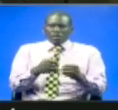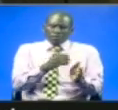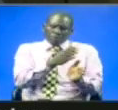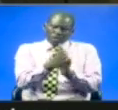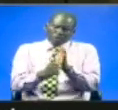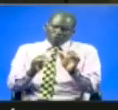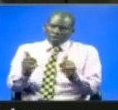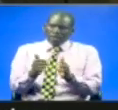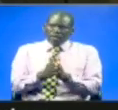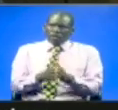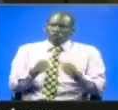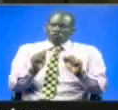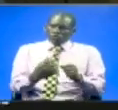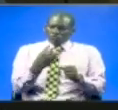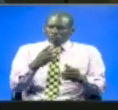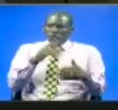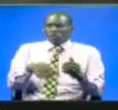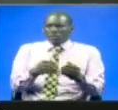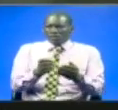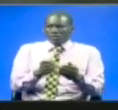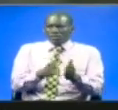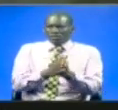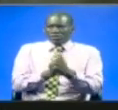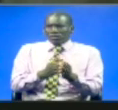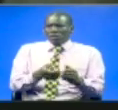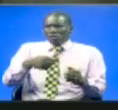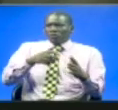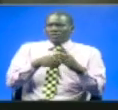and you can take a look. We are starting with